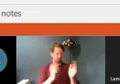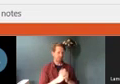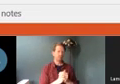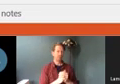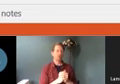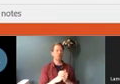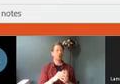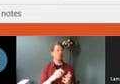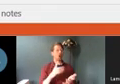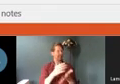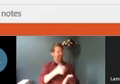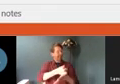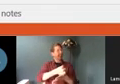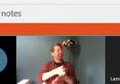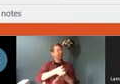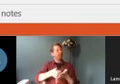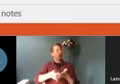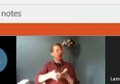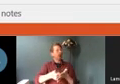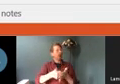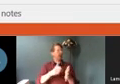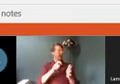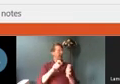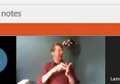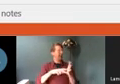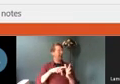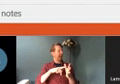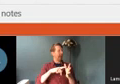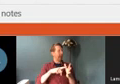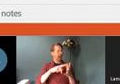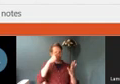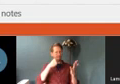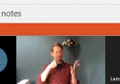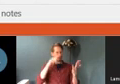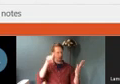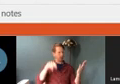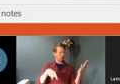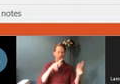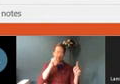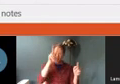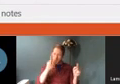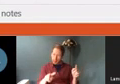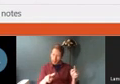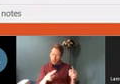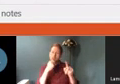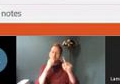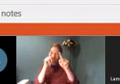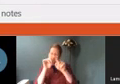a classical term. So when we sequence with massively parallel sequencing,